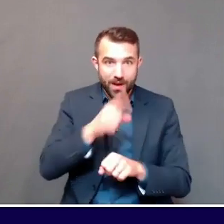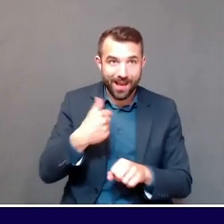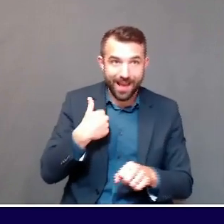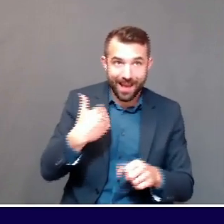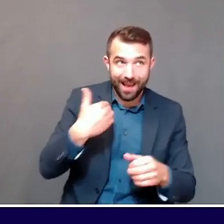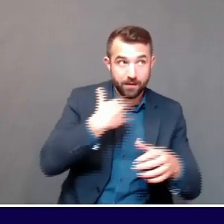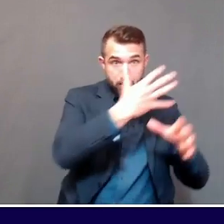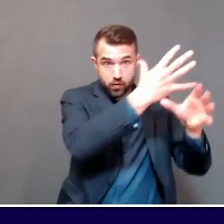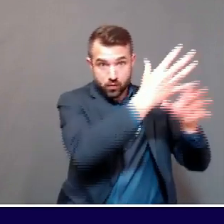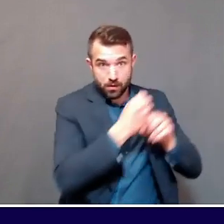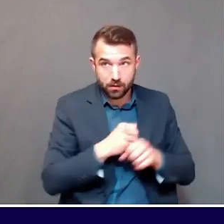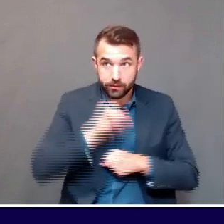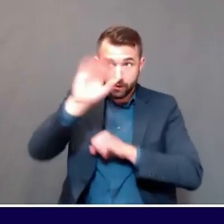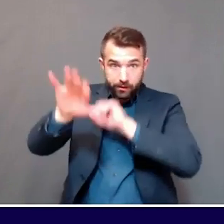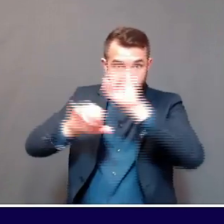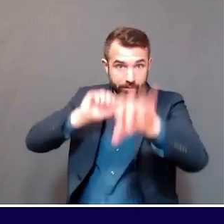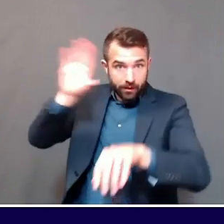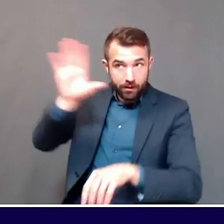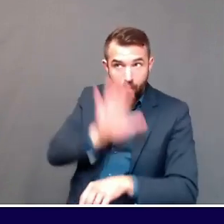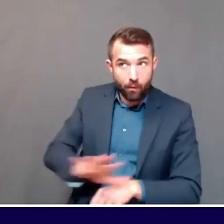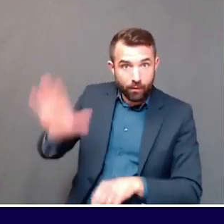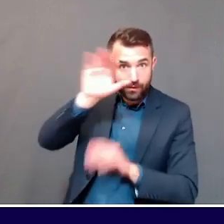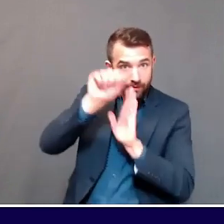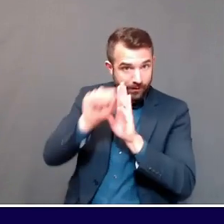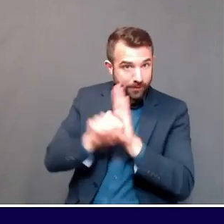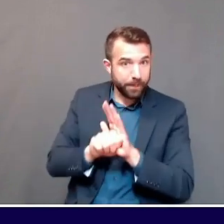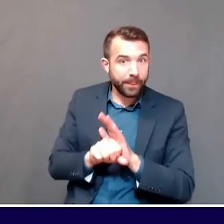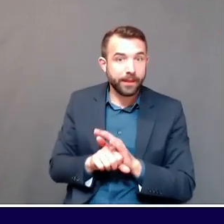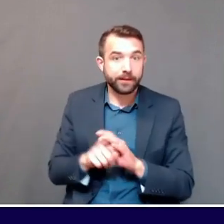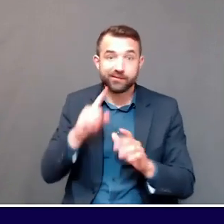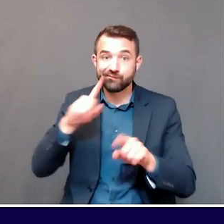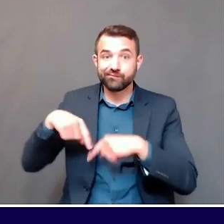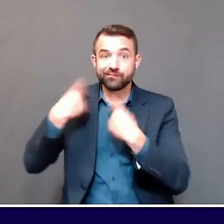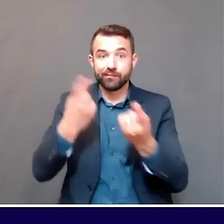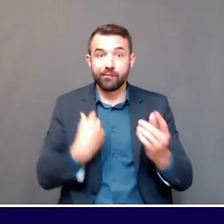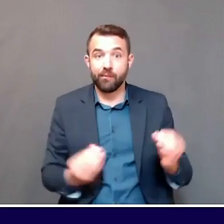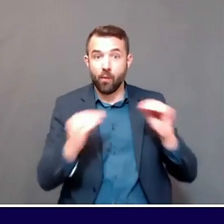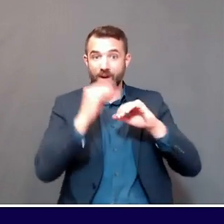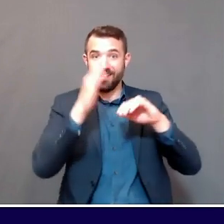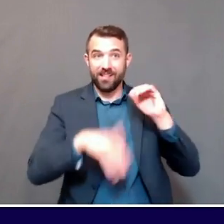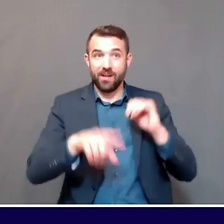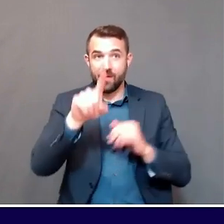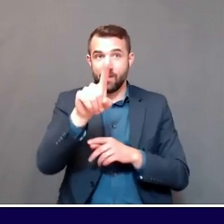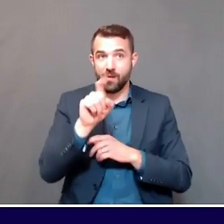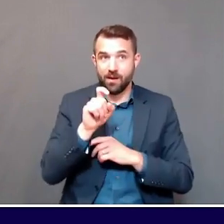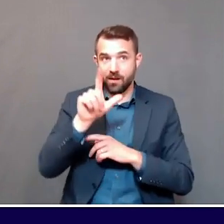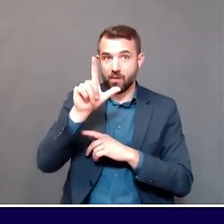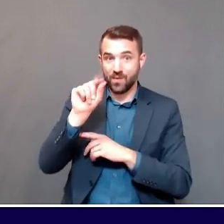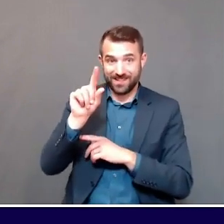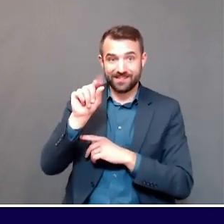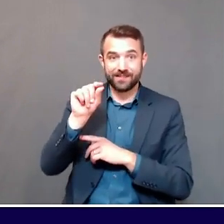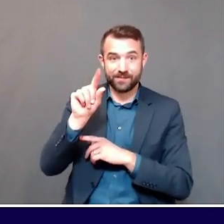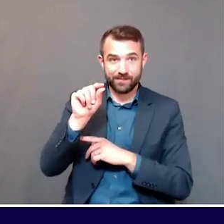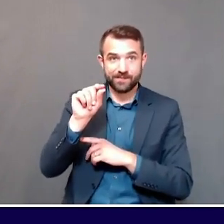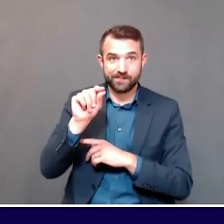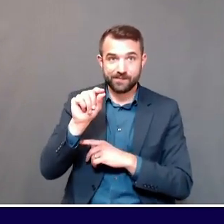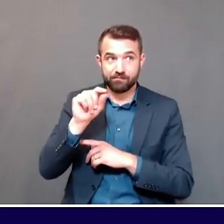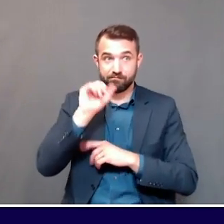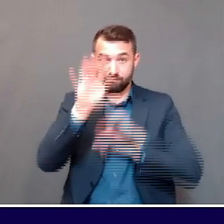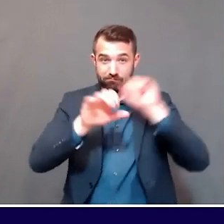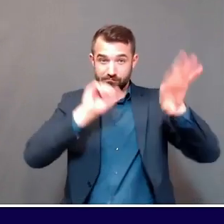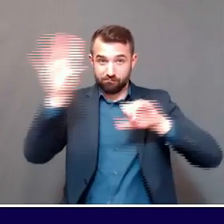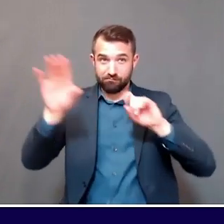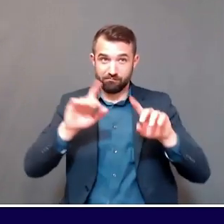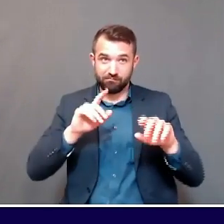far, we've shipped out over 120 orders, and we are not taking our foot off the gas right now. For this next phase,